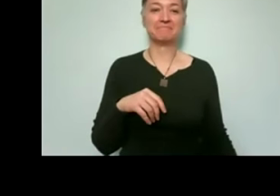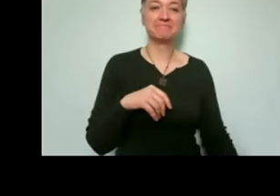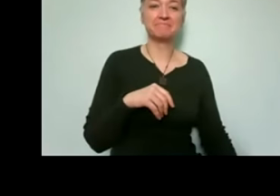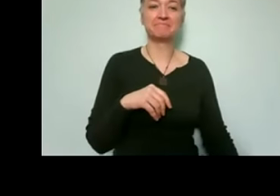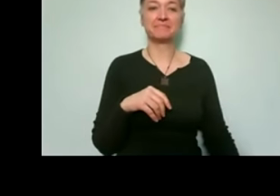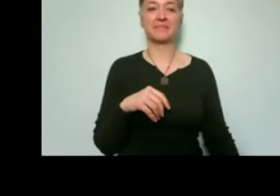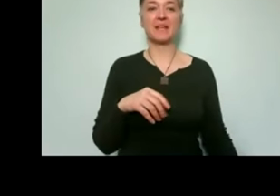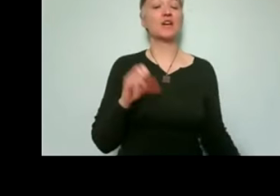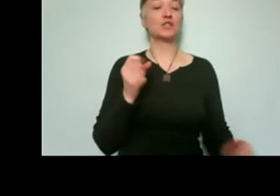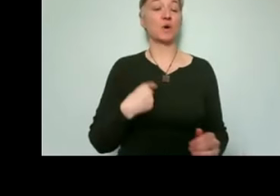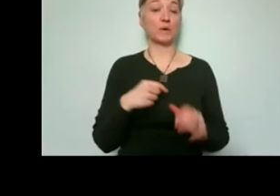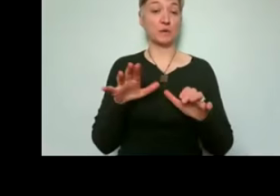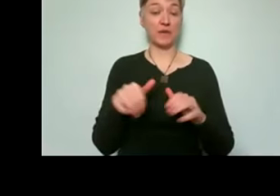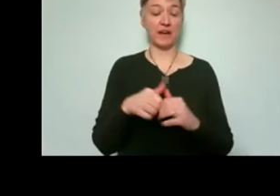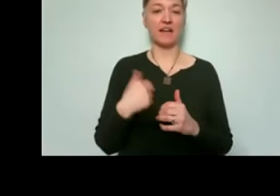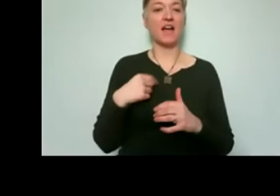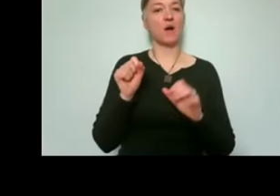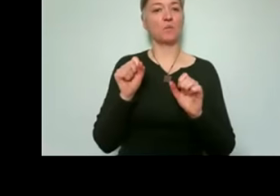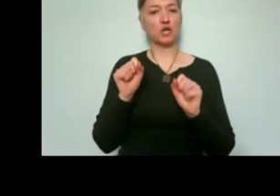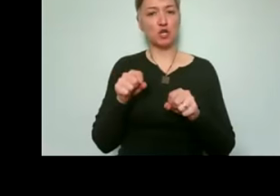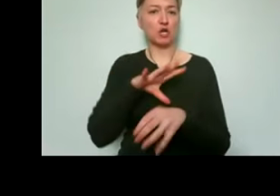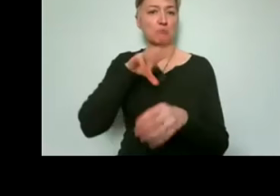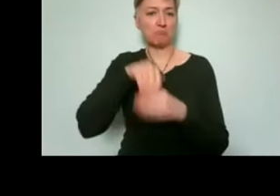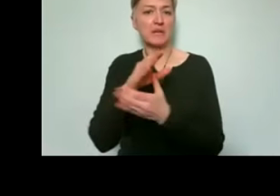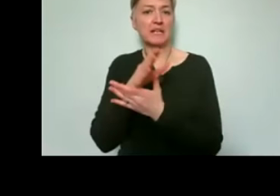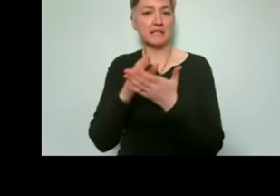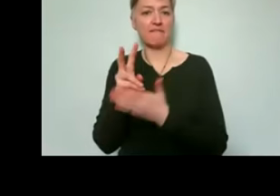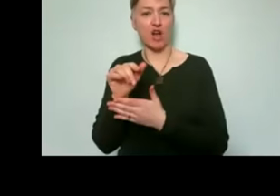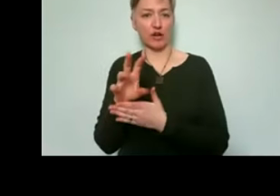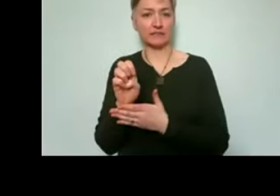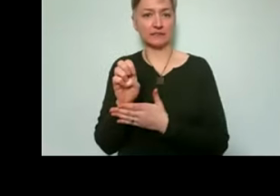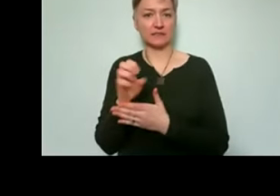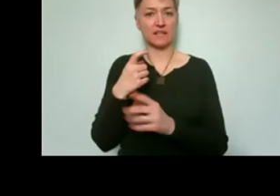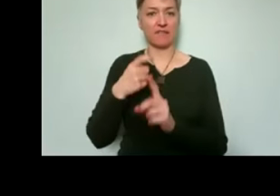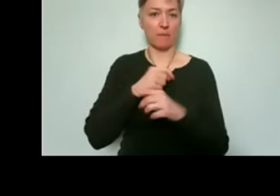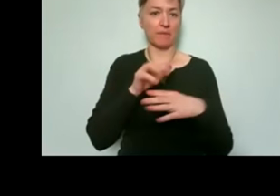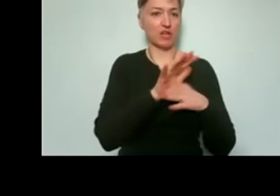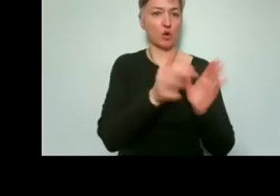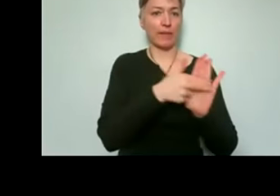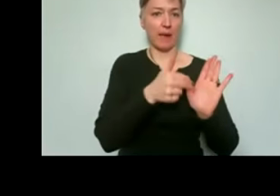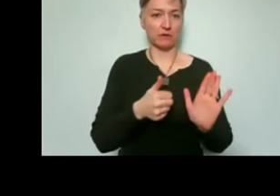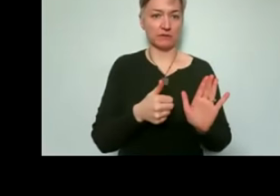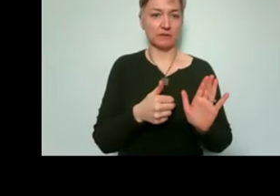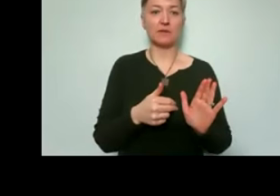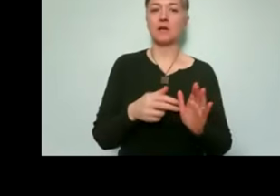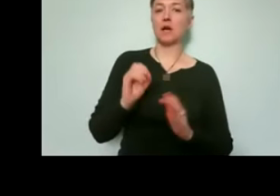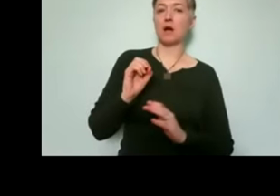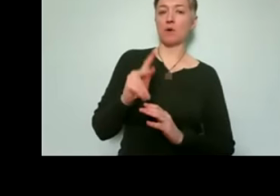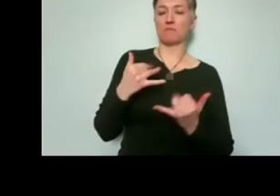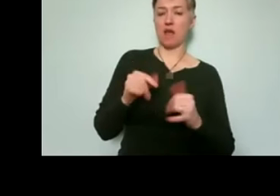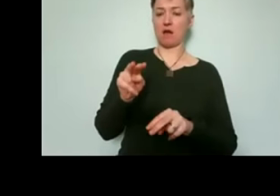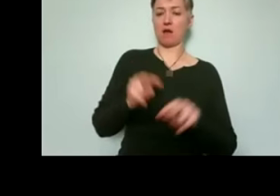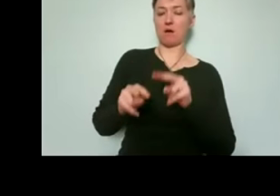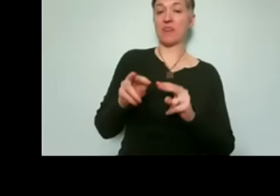So we do that, and we can account for, some amount of variance that we can explain of those video labels. And then we say, okay, let's look at the variance that we